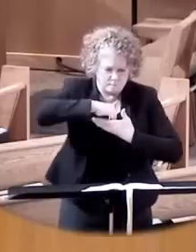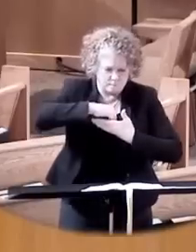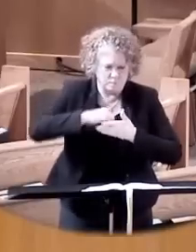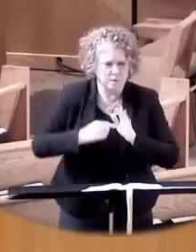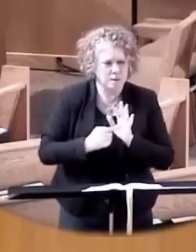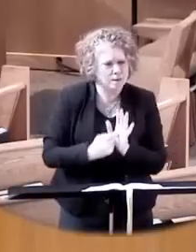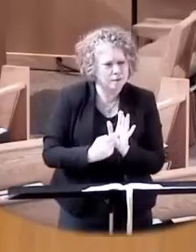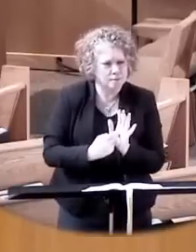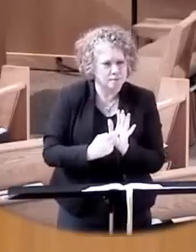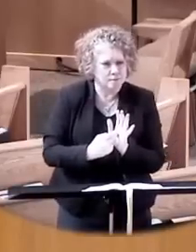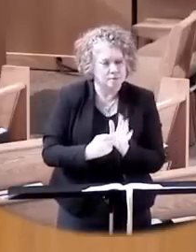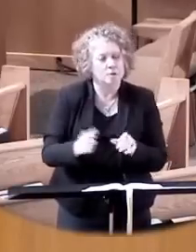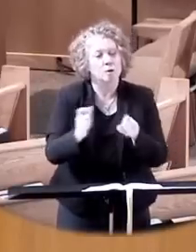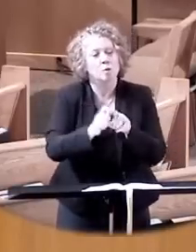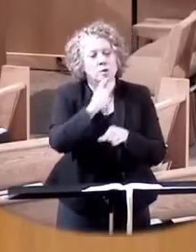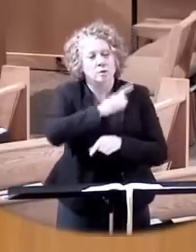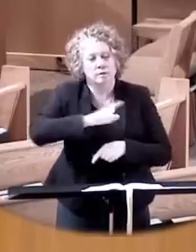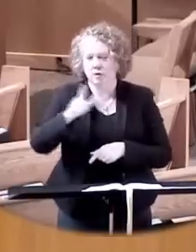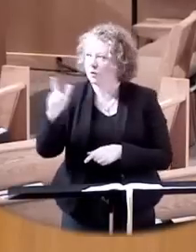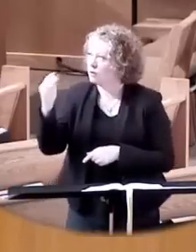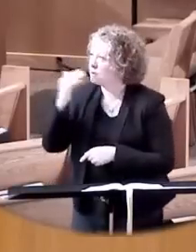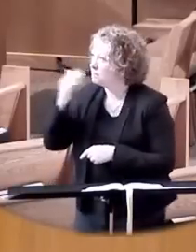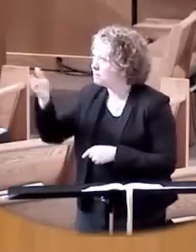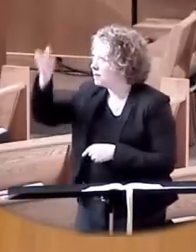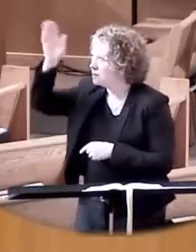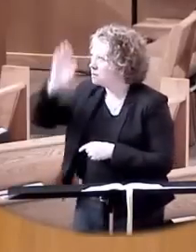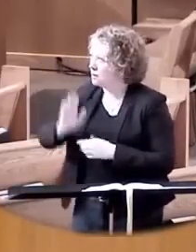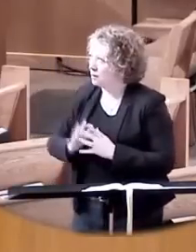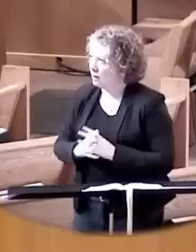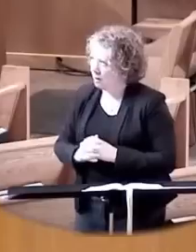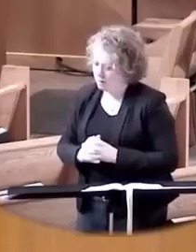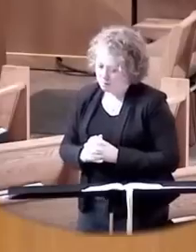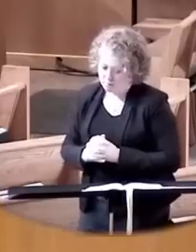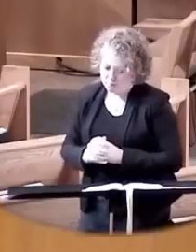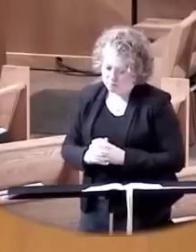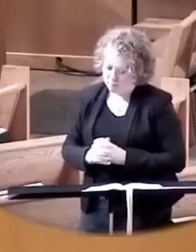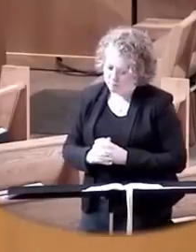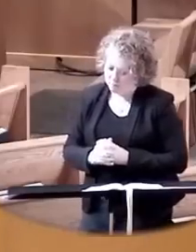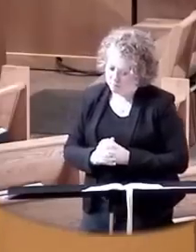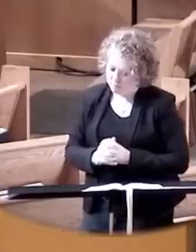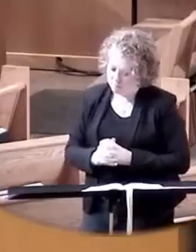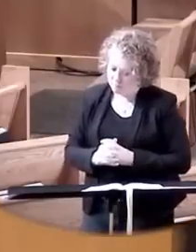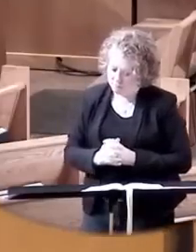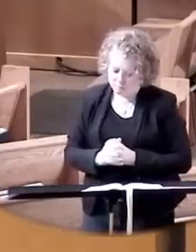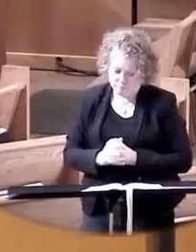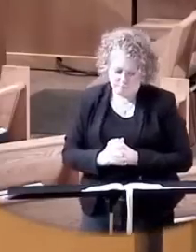The word of the Lord. Thanks be to God.